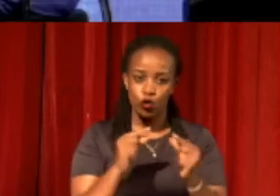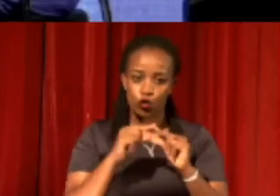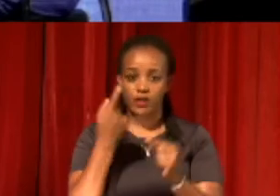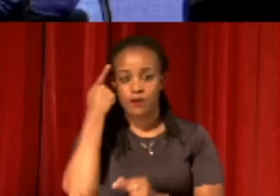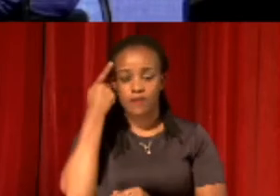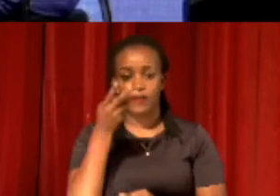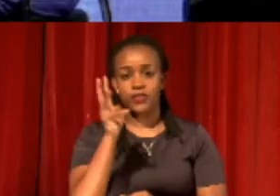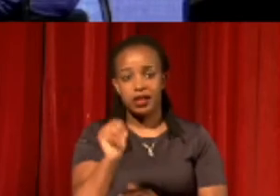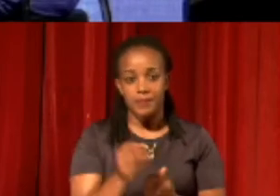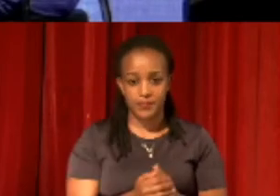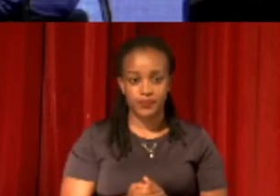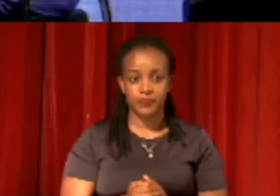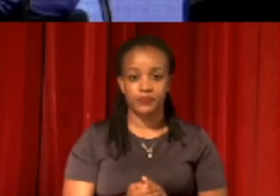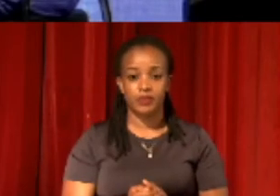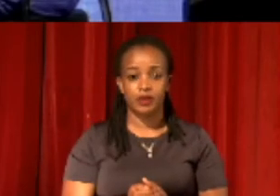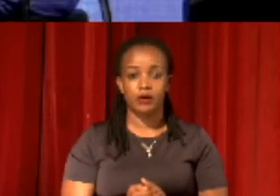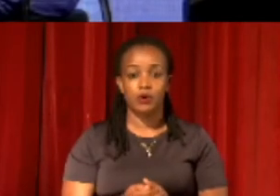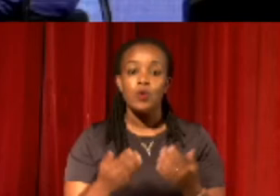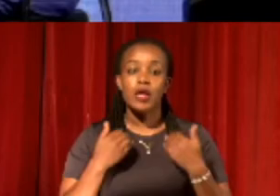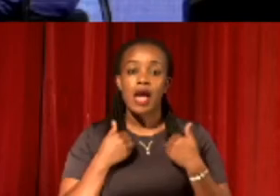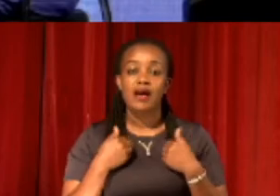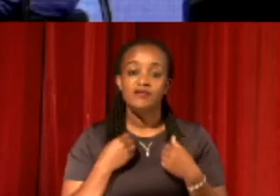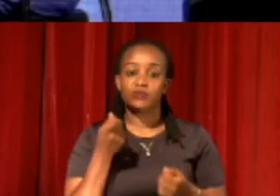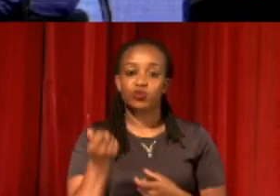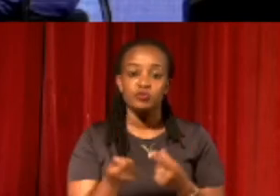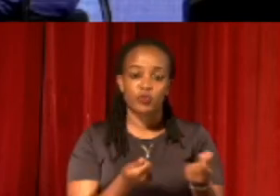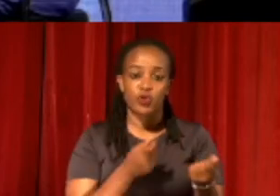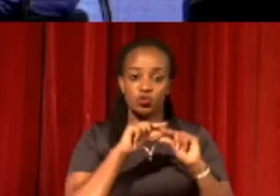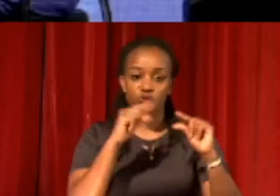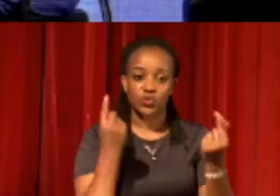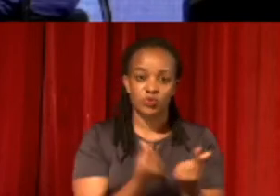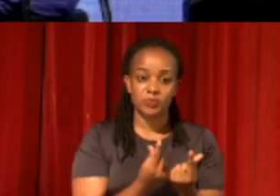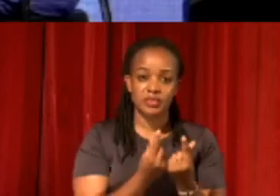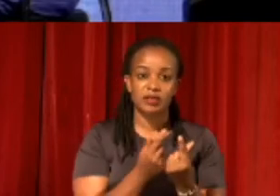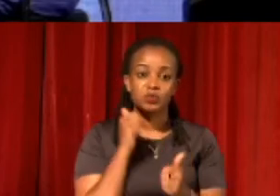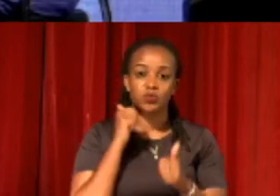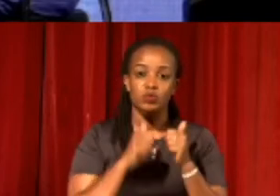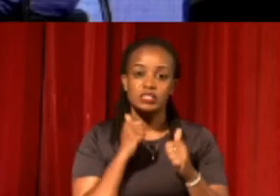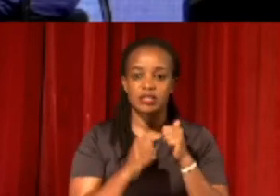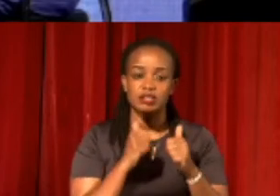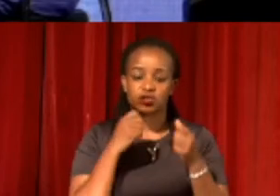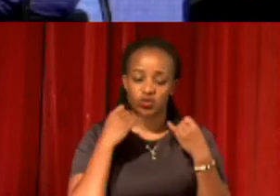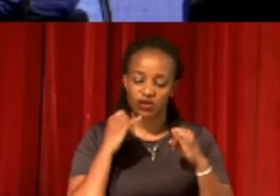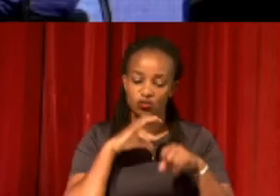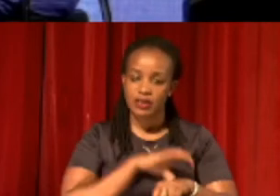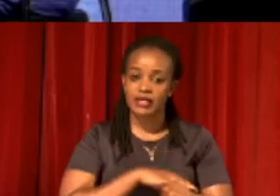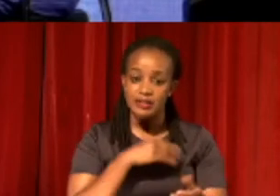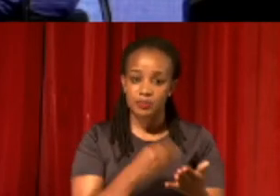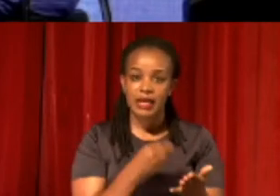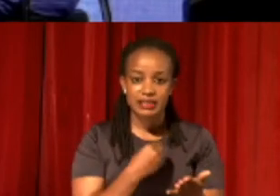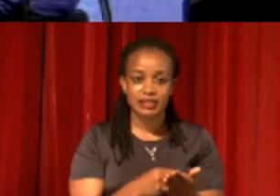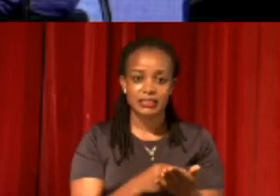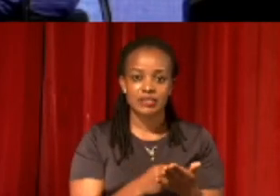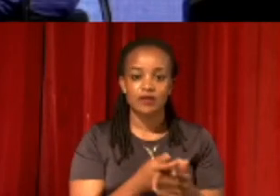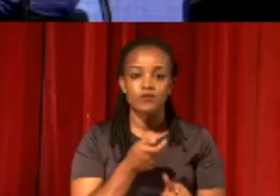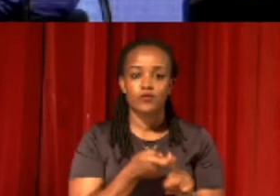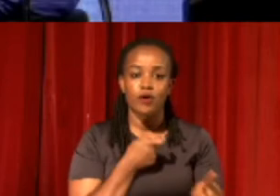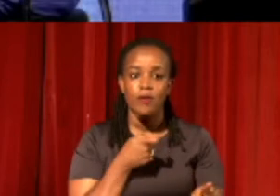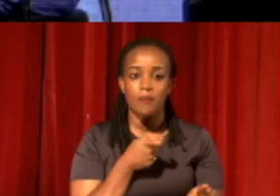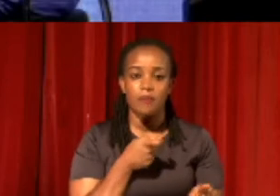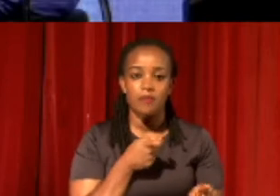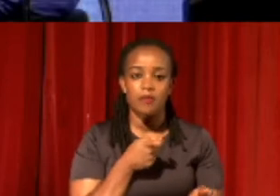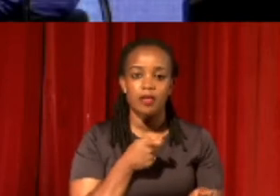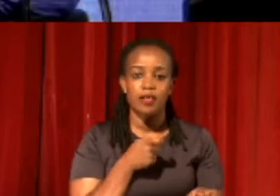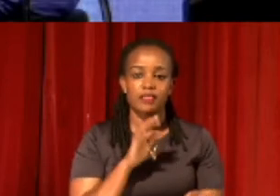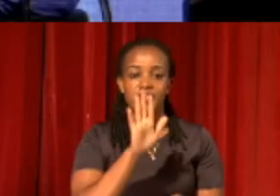small a cappella groups mm. That are also in the industry commercially, yes. making a living yes. out of their